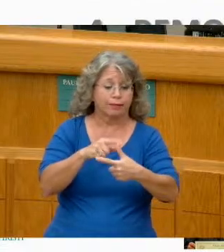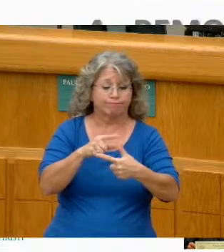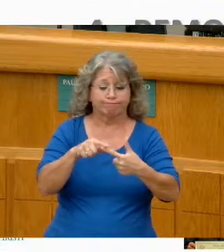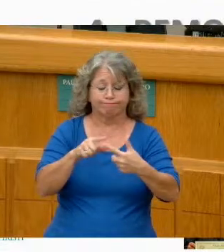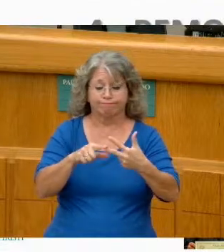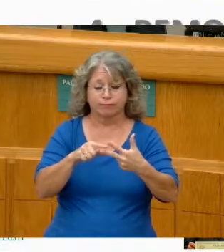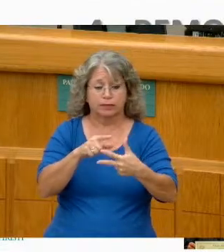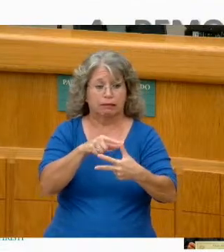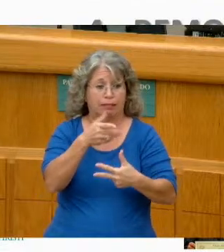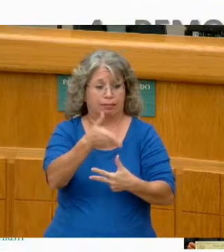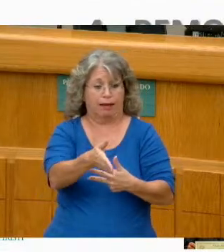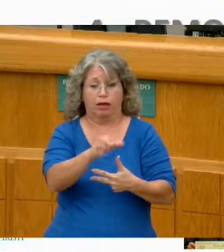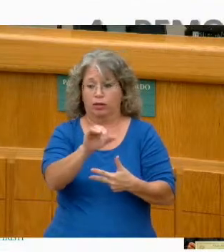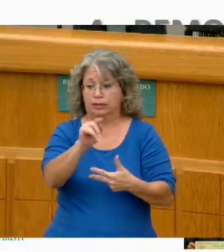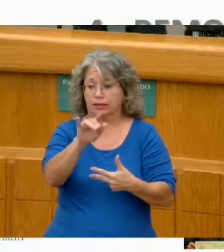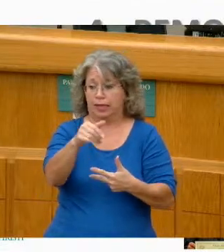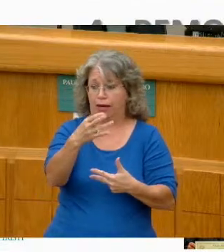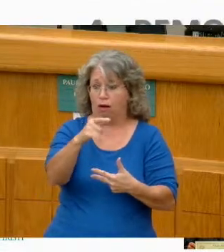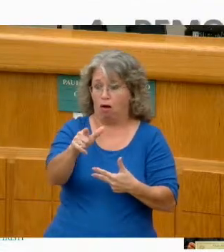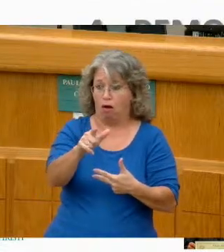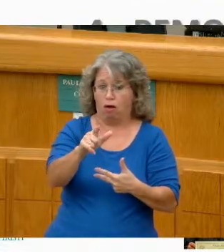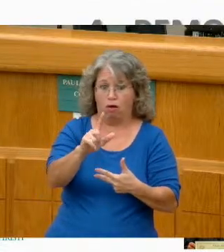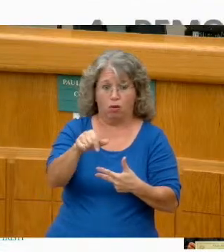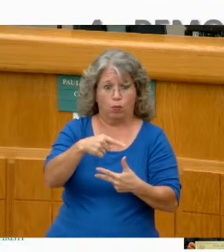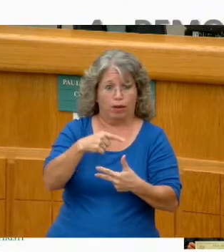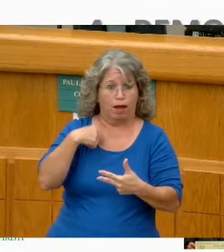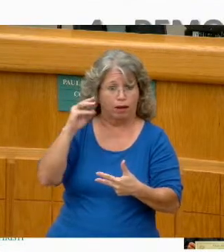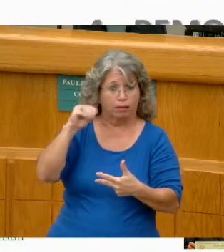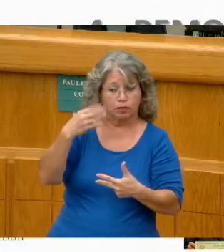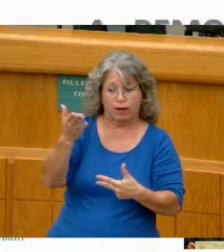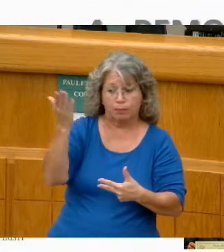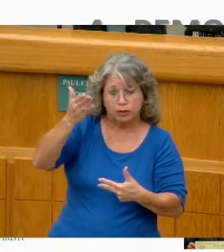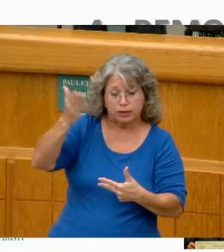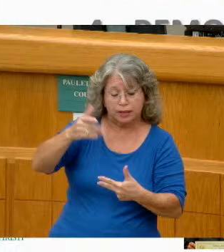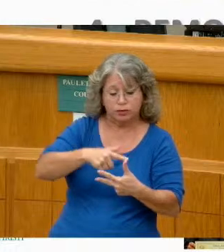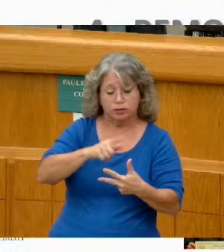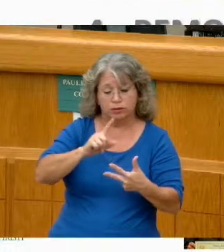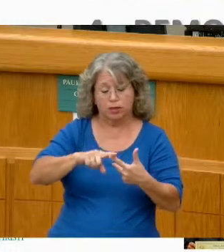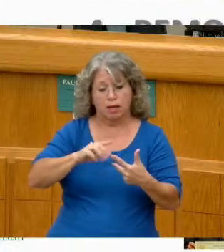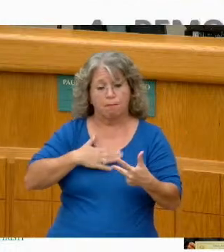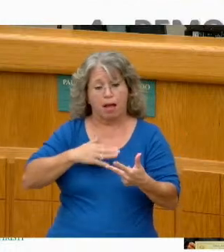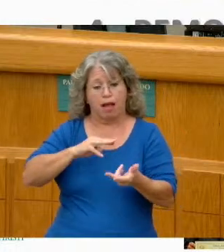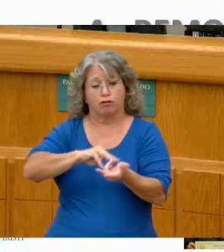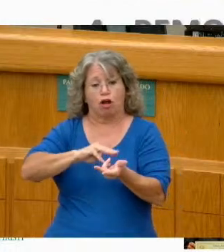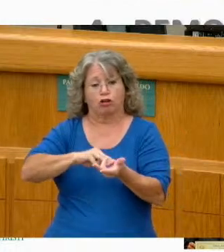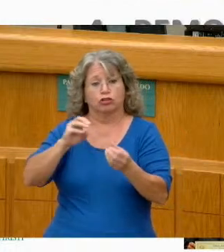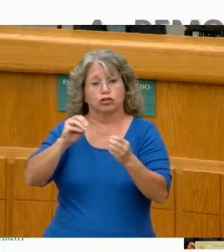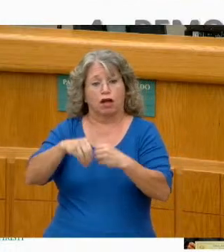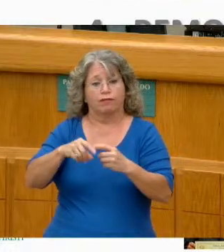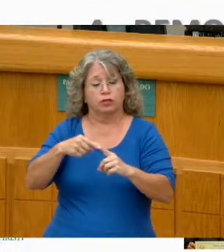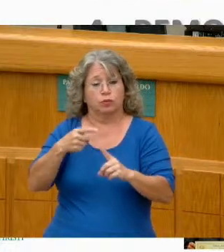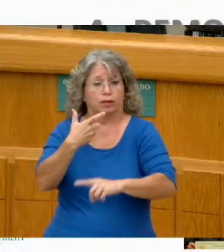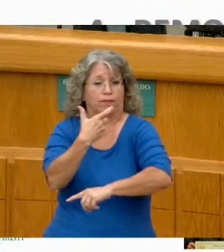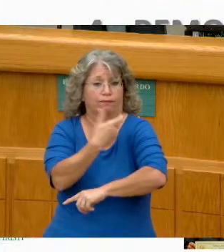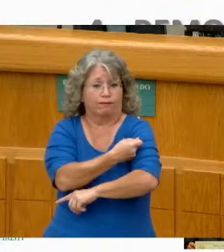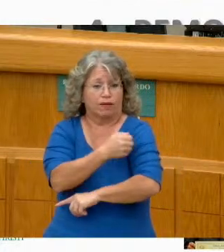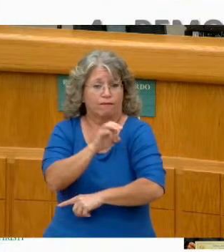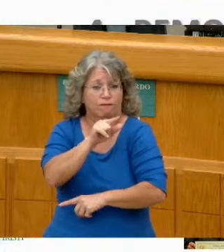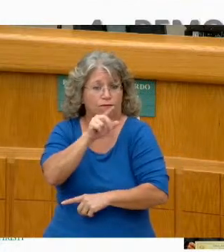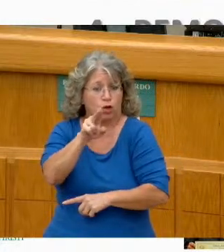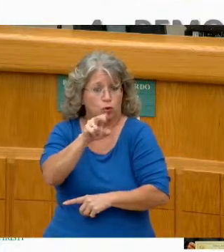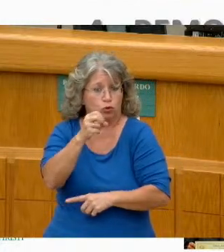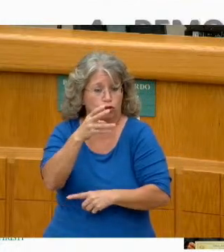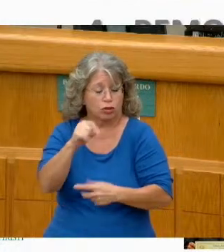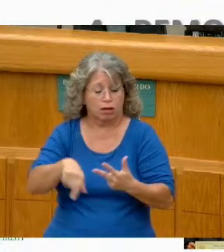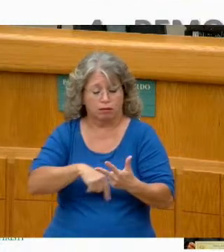there at City Hall giving this presentation, 2 at the doctor's office when I got a flu shot, or 3 at